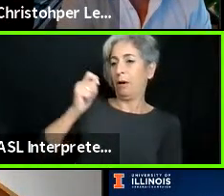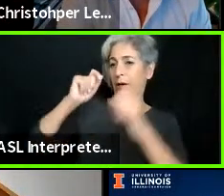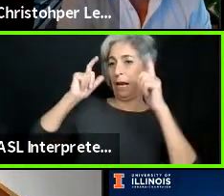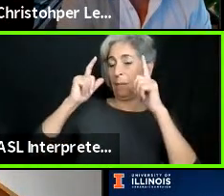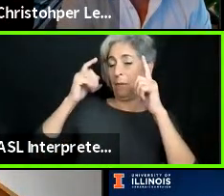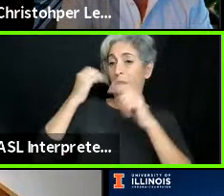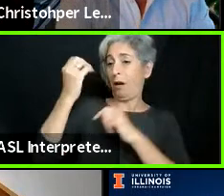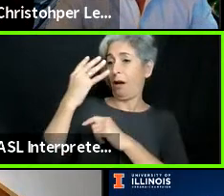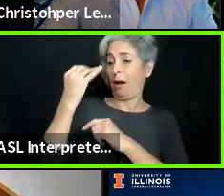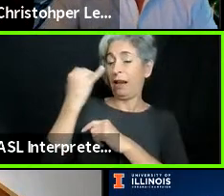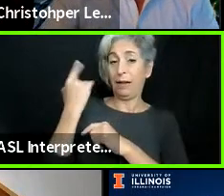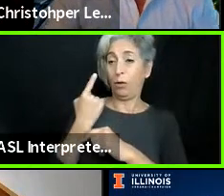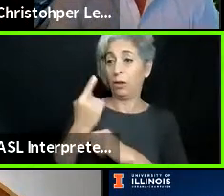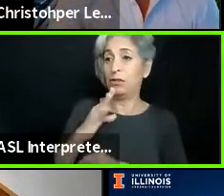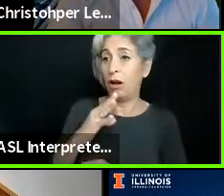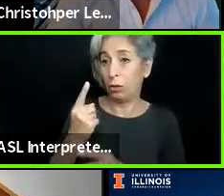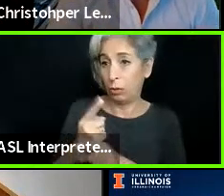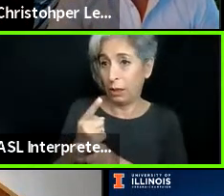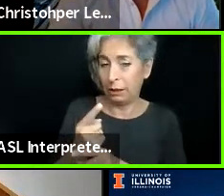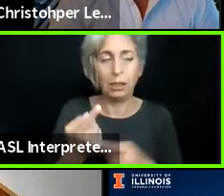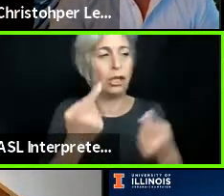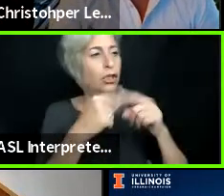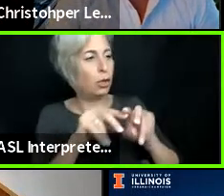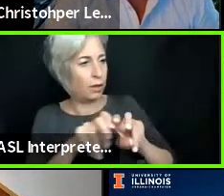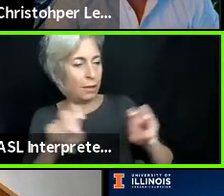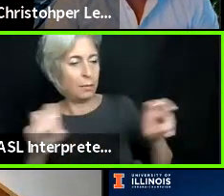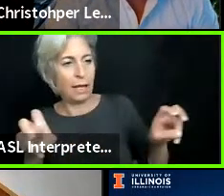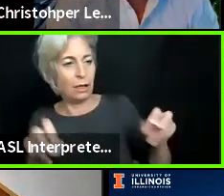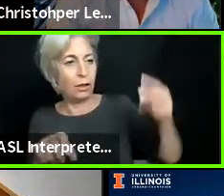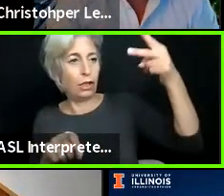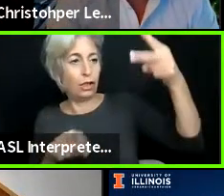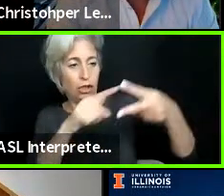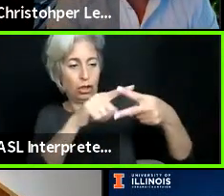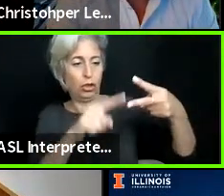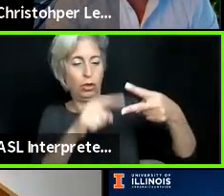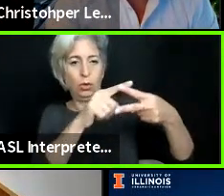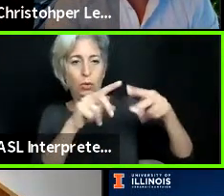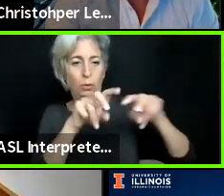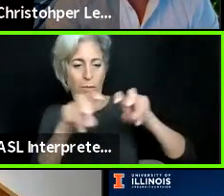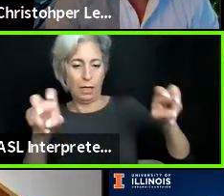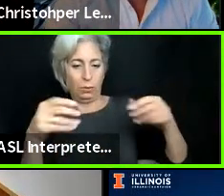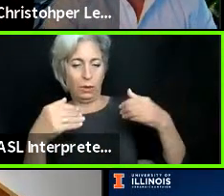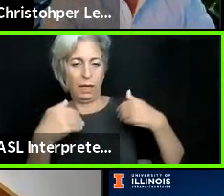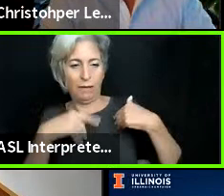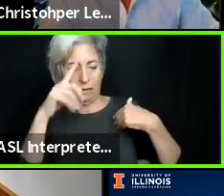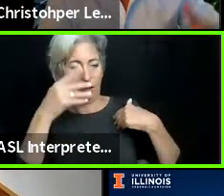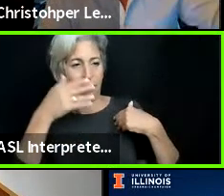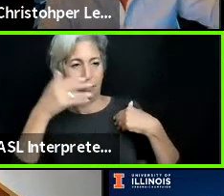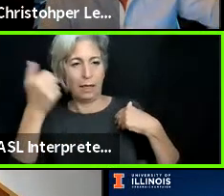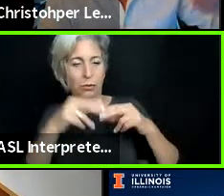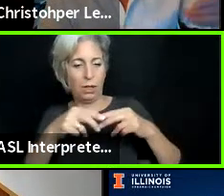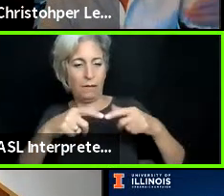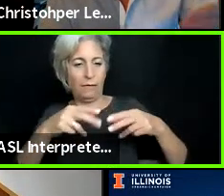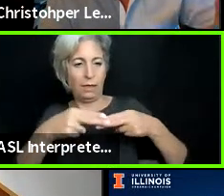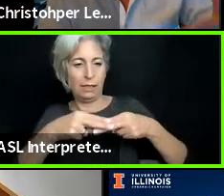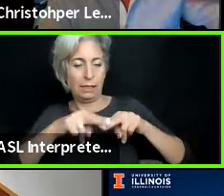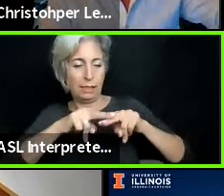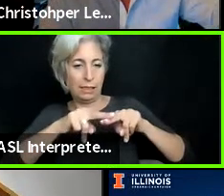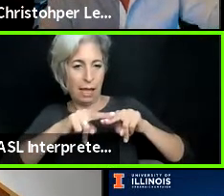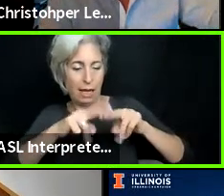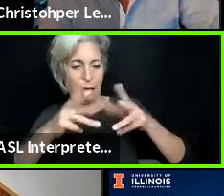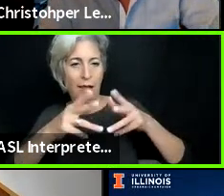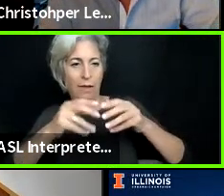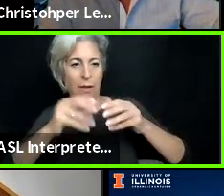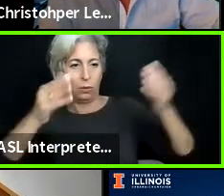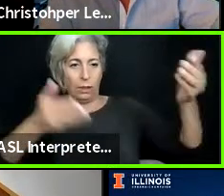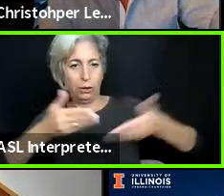talk? So during the panels, the two panels that we have, I think it's best, we'll have a slide that the moderator will